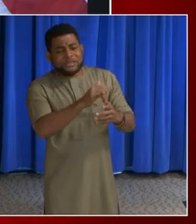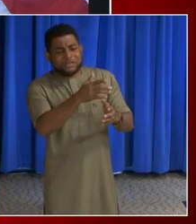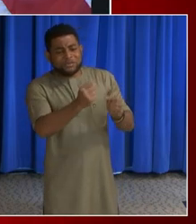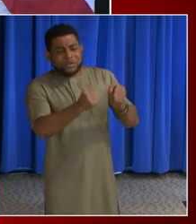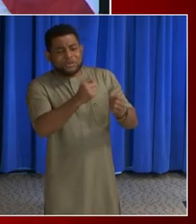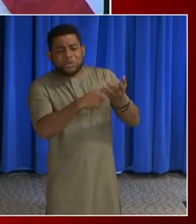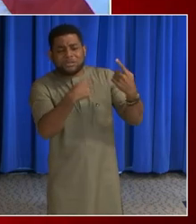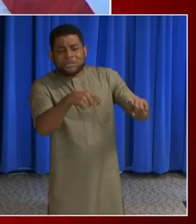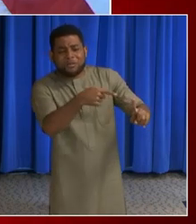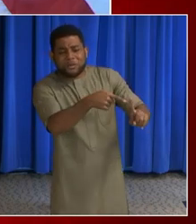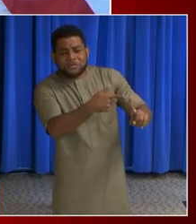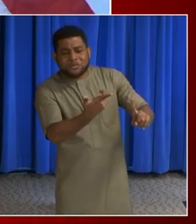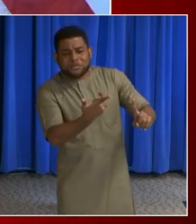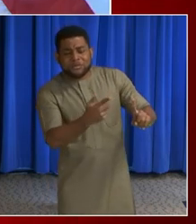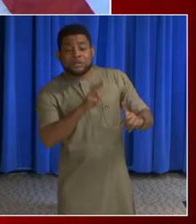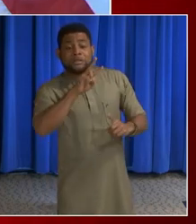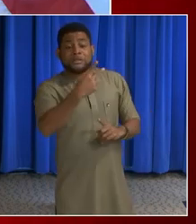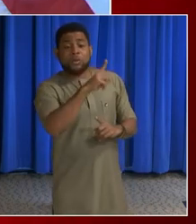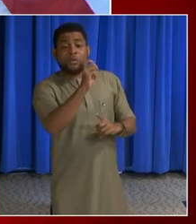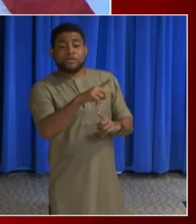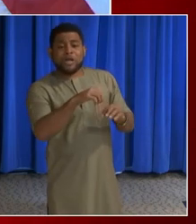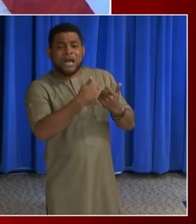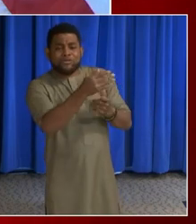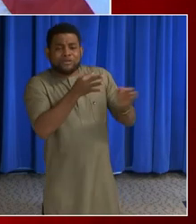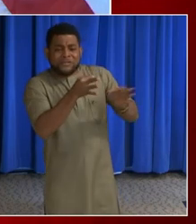how do you define a threat? You know, seeing as